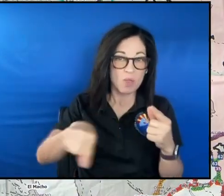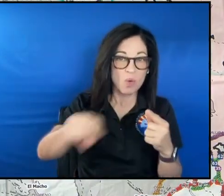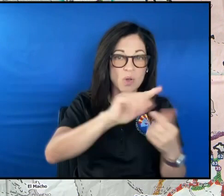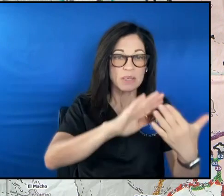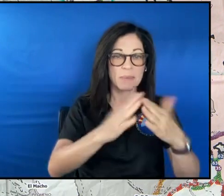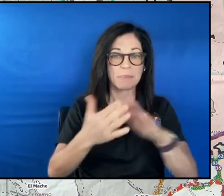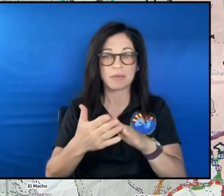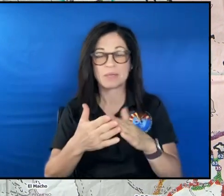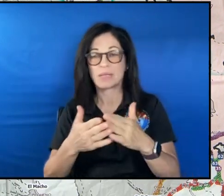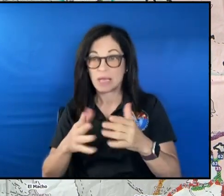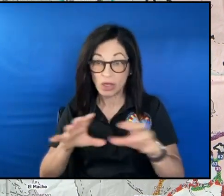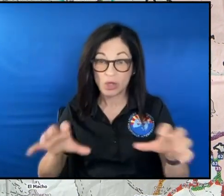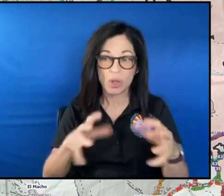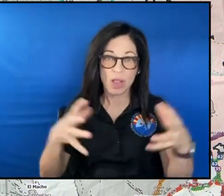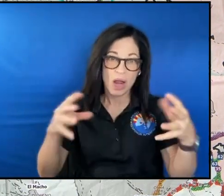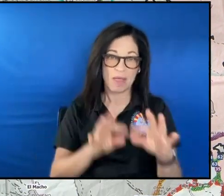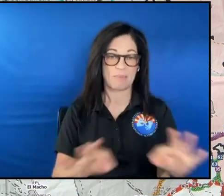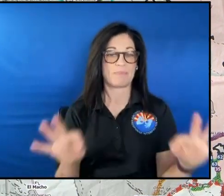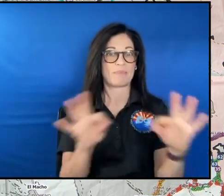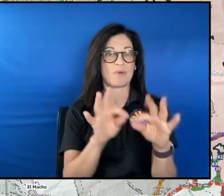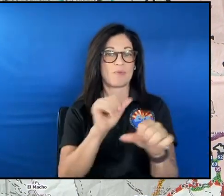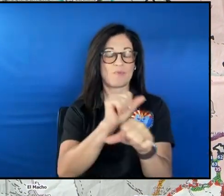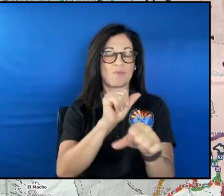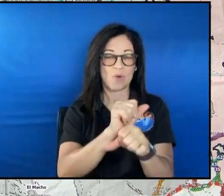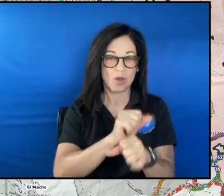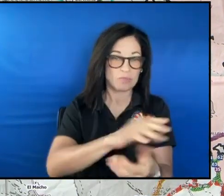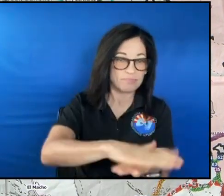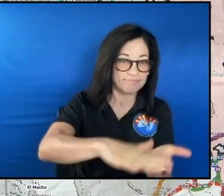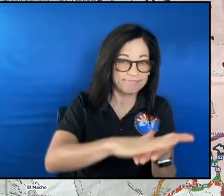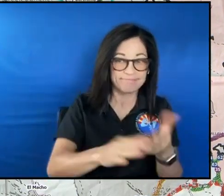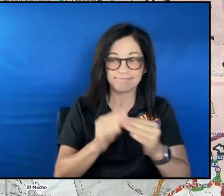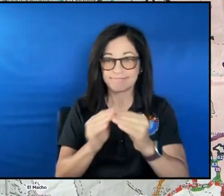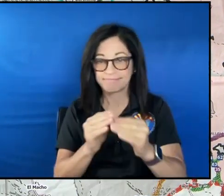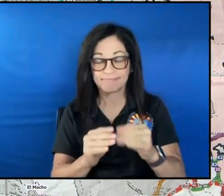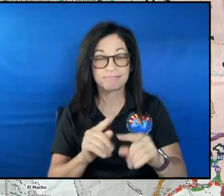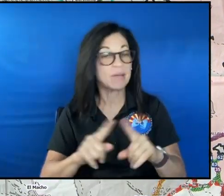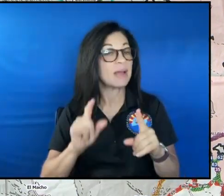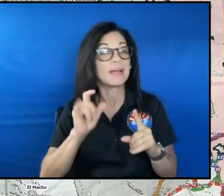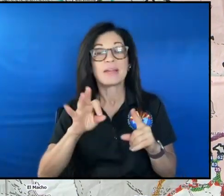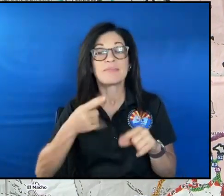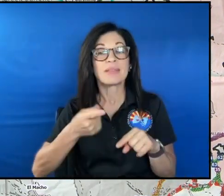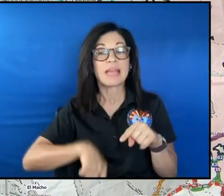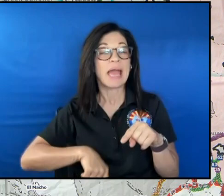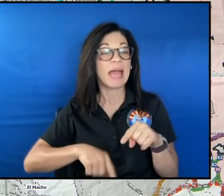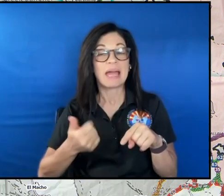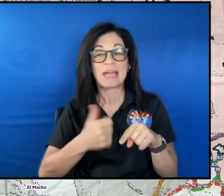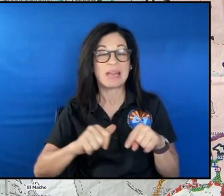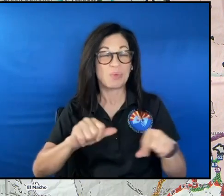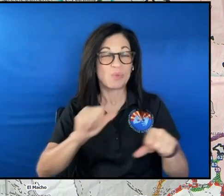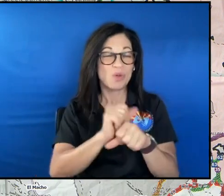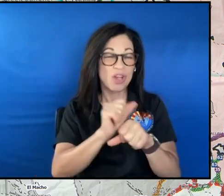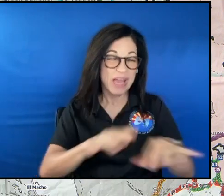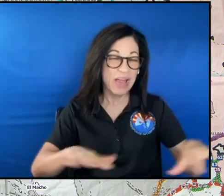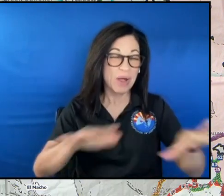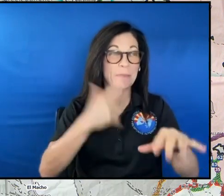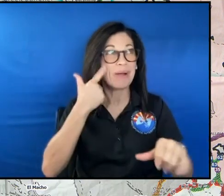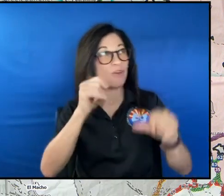the work, important work there. But I think if they cannot do any implementing of work, you know, they will